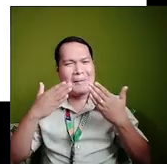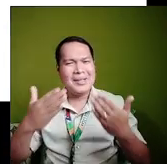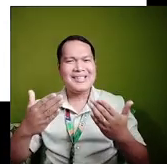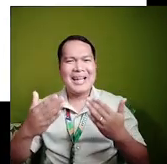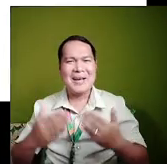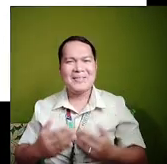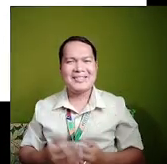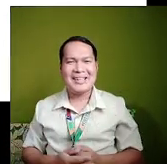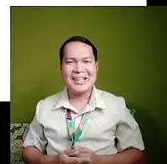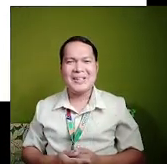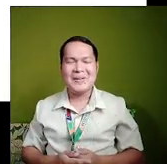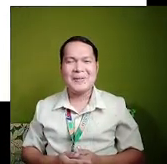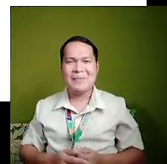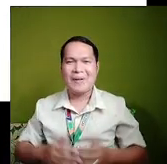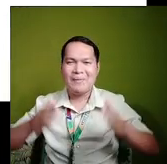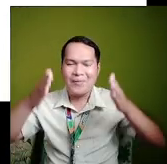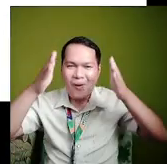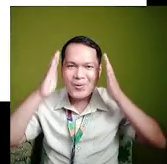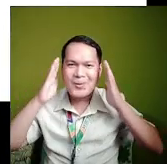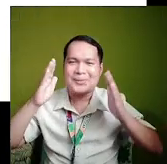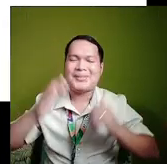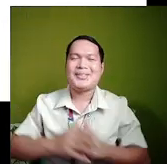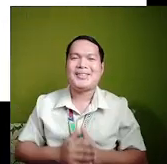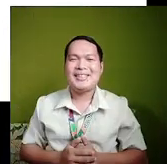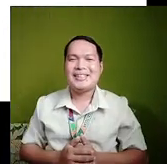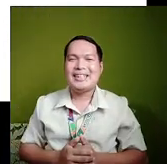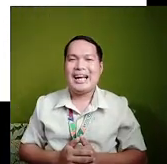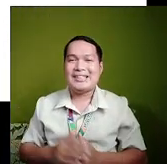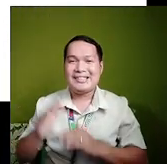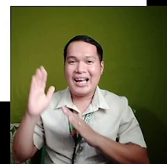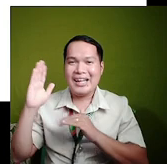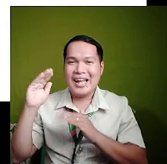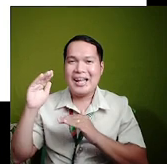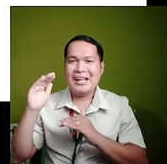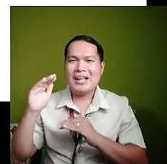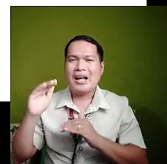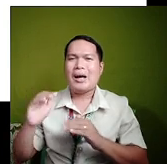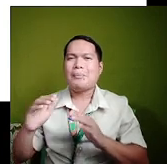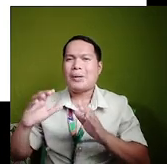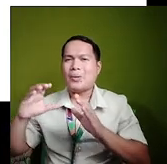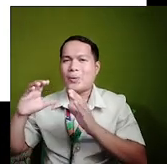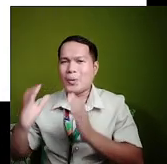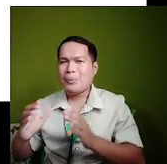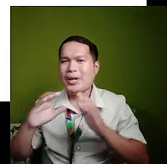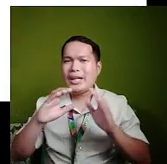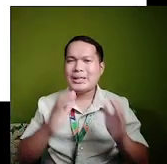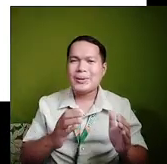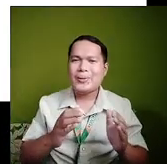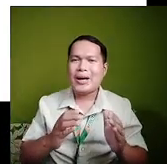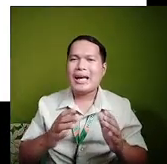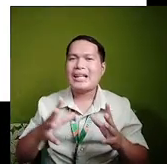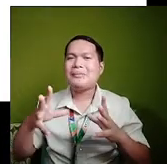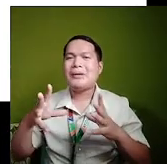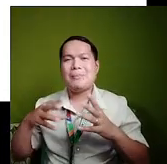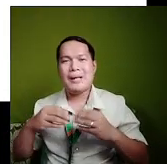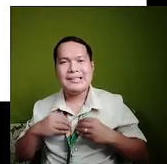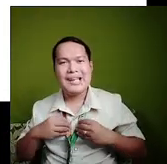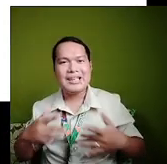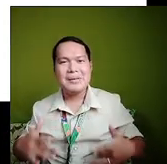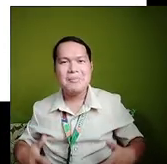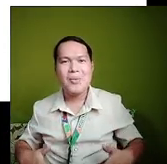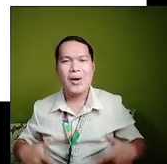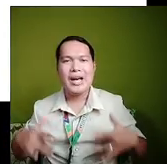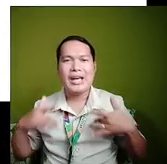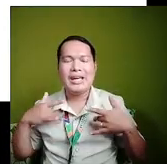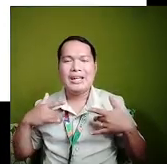Maraming salamat sa inyong pag-focus at sana ang pag-ugrupo na ito ay ating ma-apply